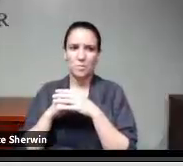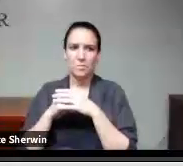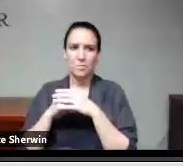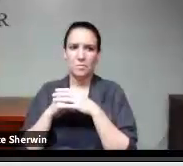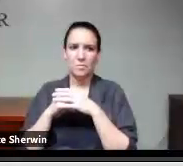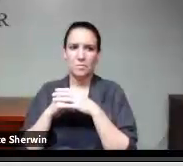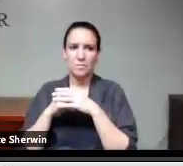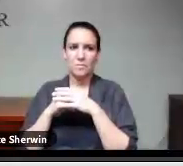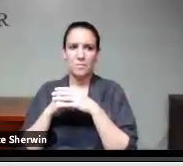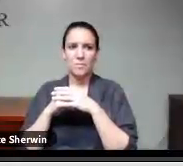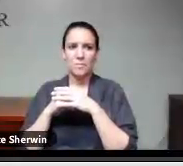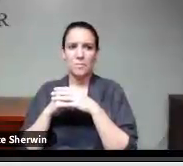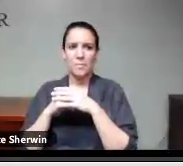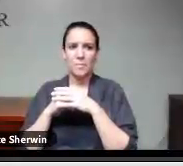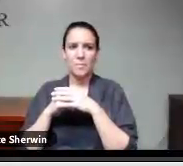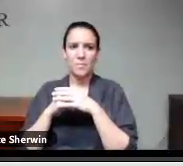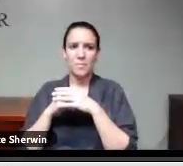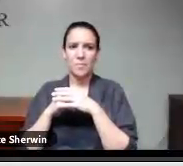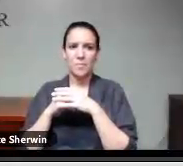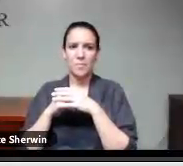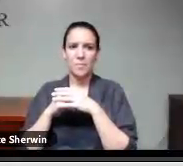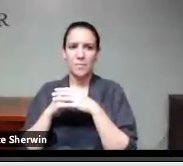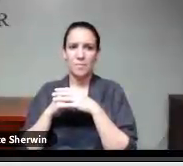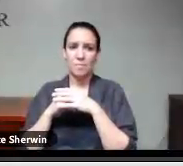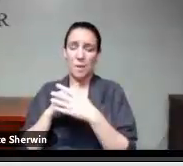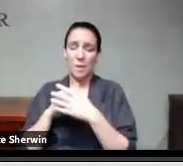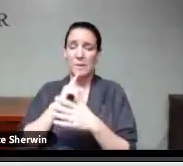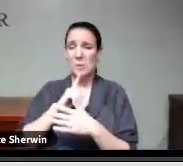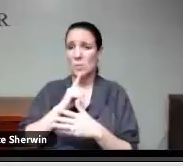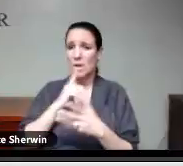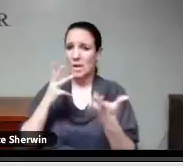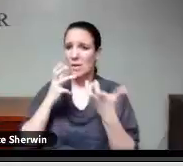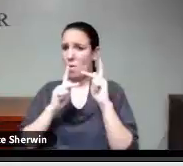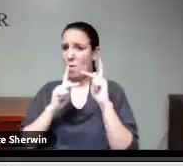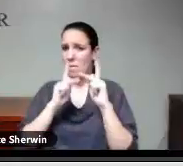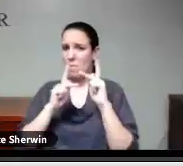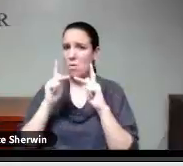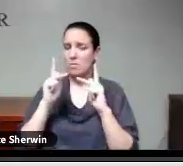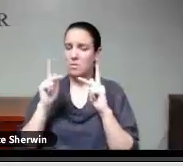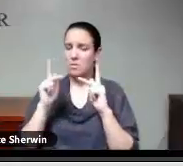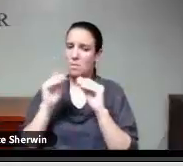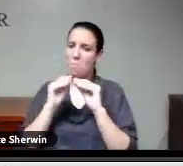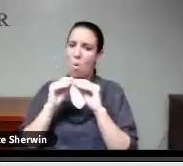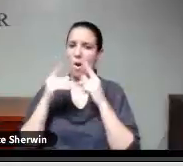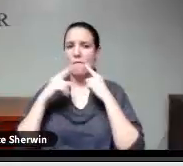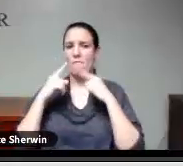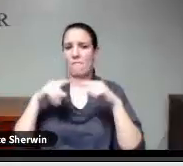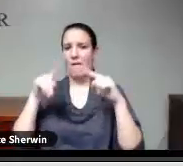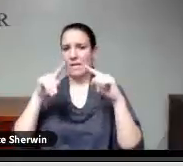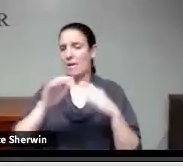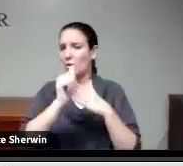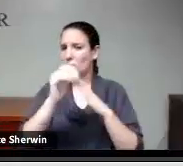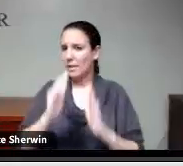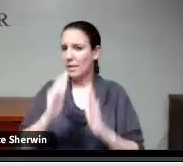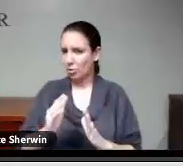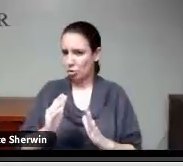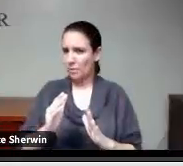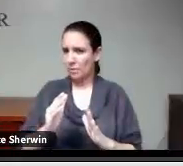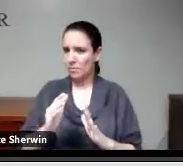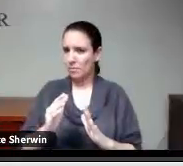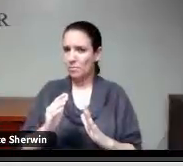But what we really, really want is for people to be more effective in their leadership roles. And I say leadership with a